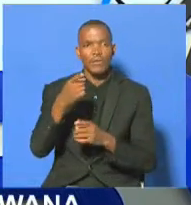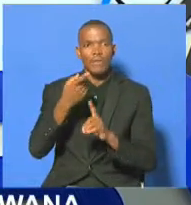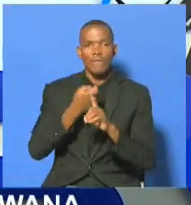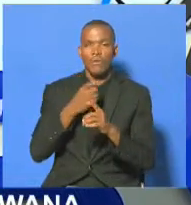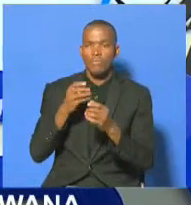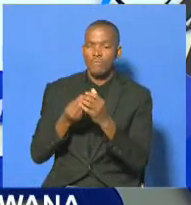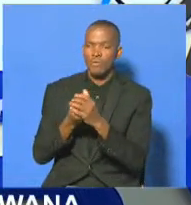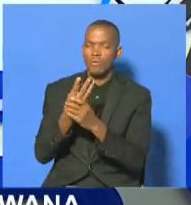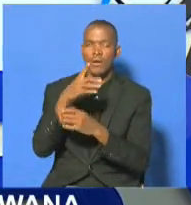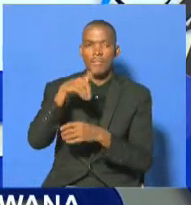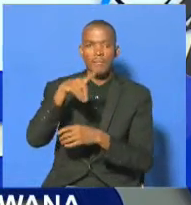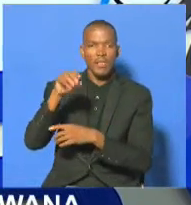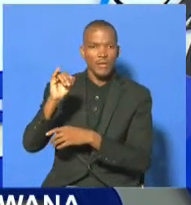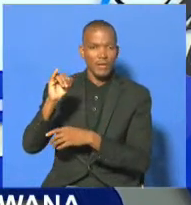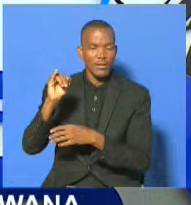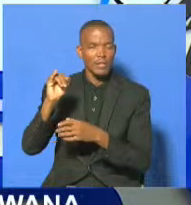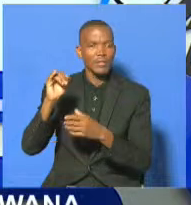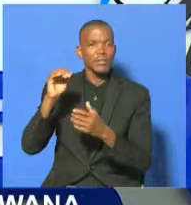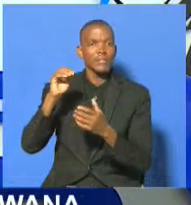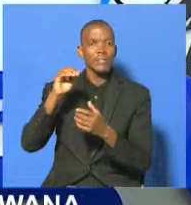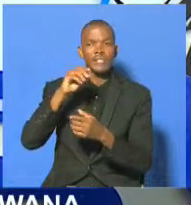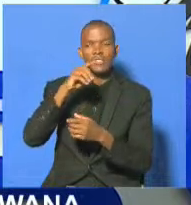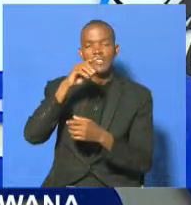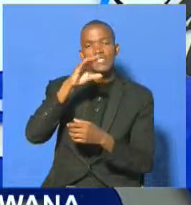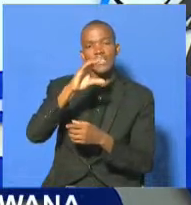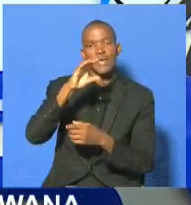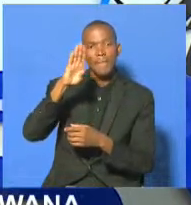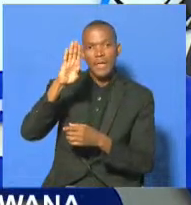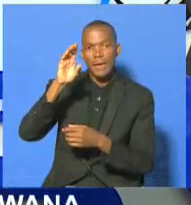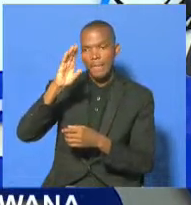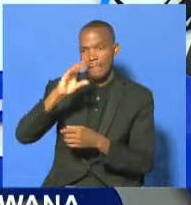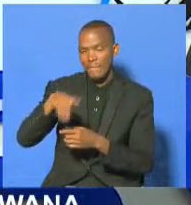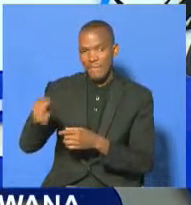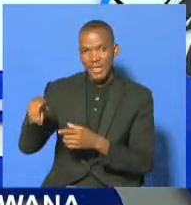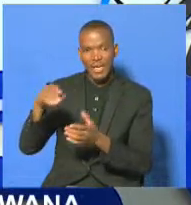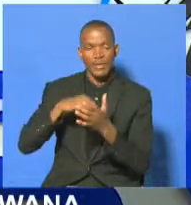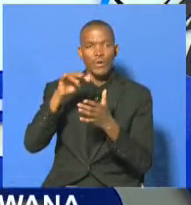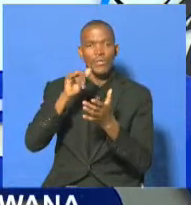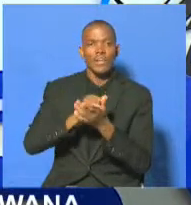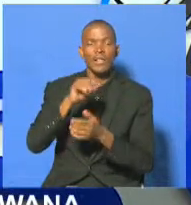FMD, PPR, CBPP,